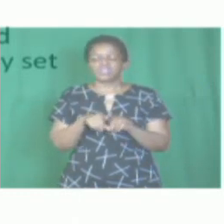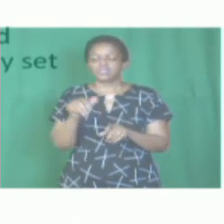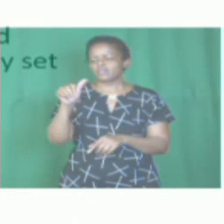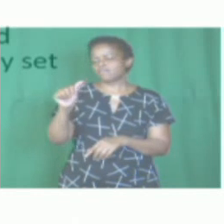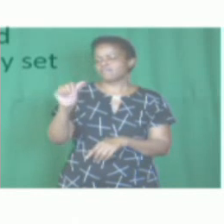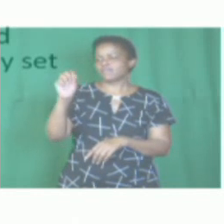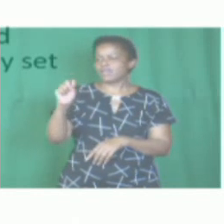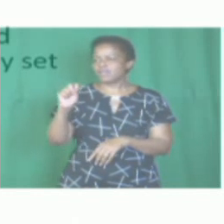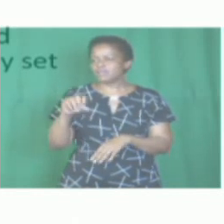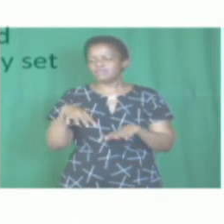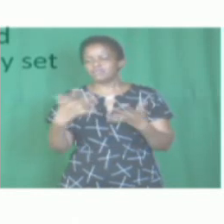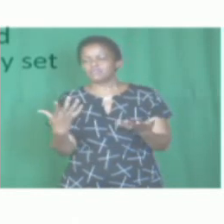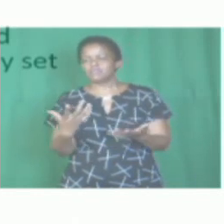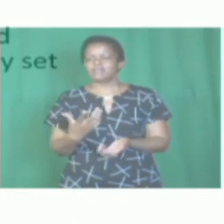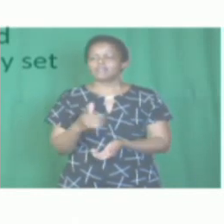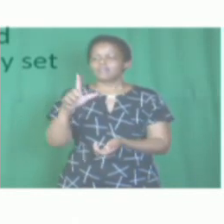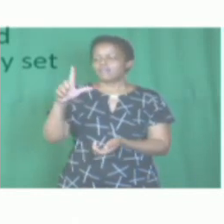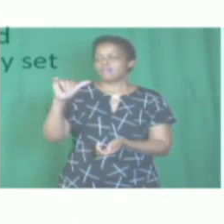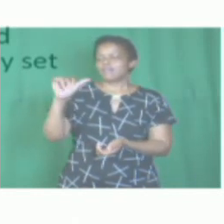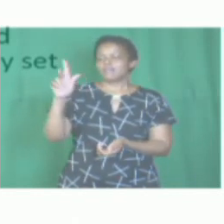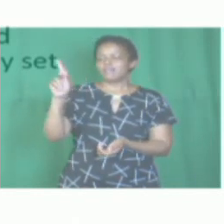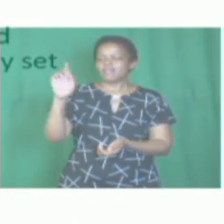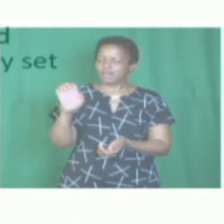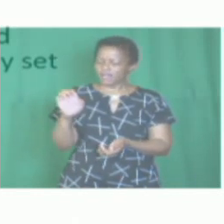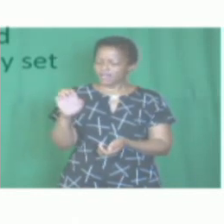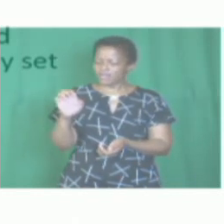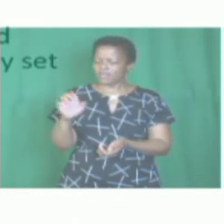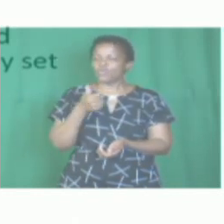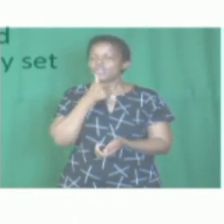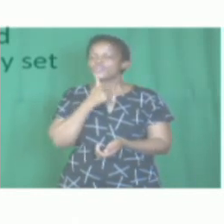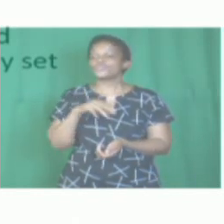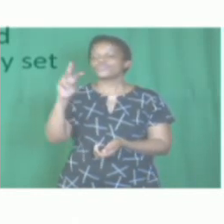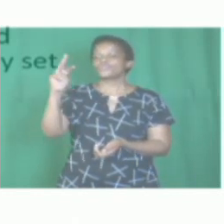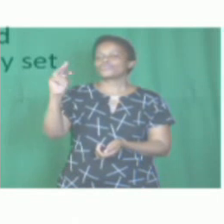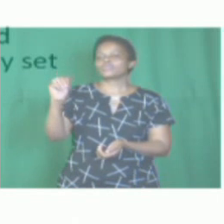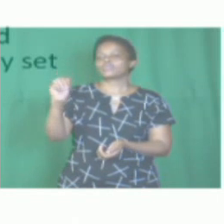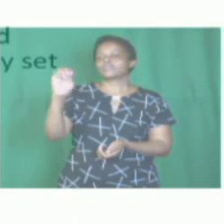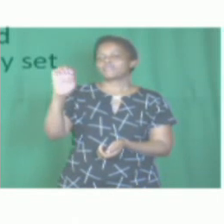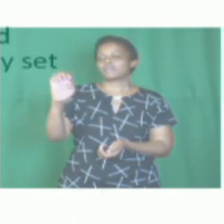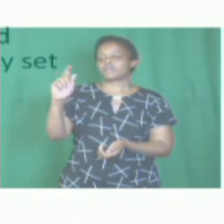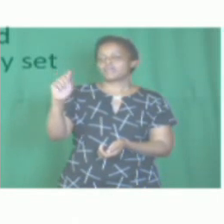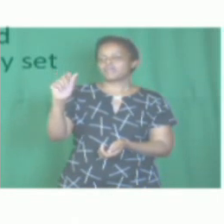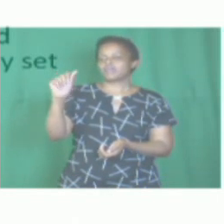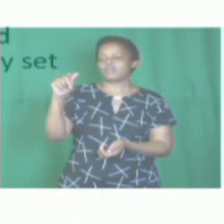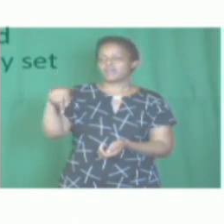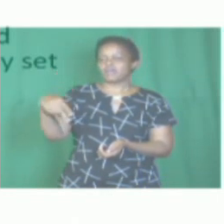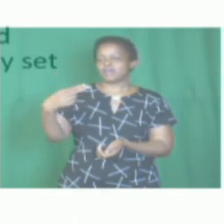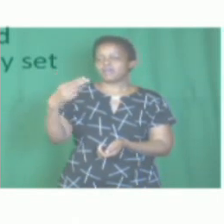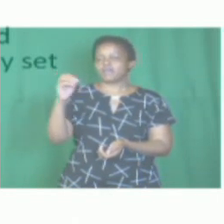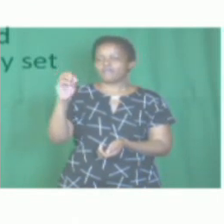the form of metaphors. The metaphors are what? Implied comparison. For example, when you say the